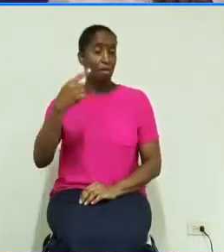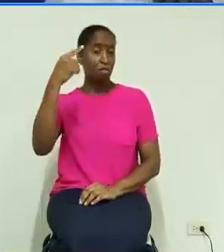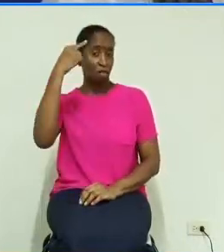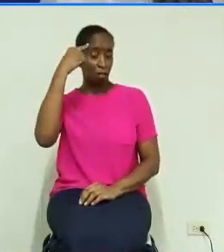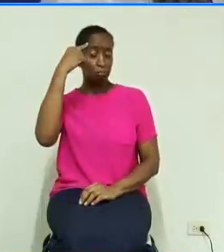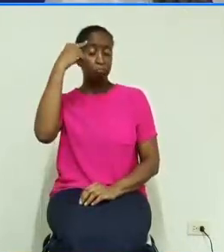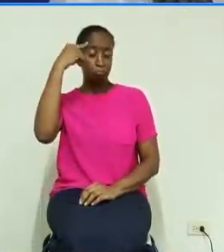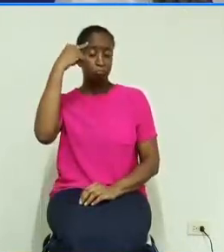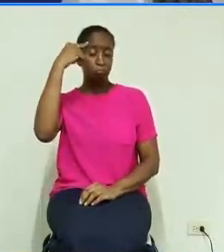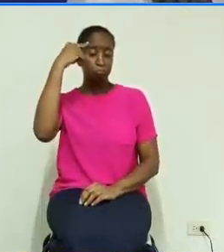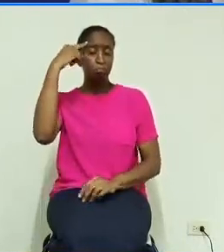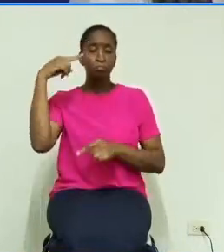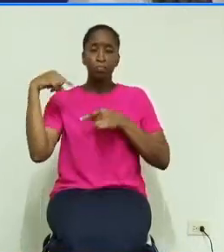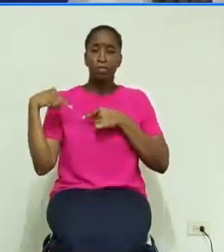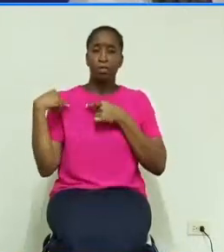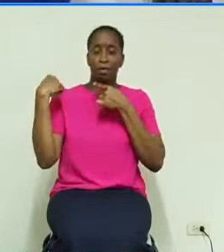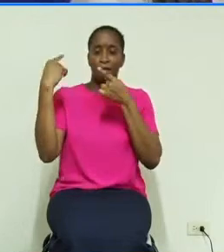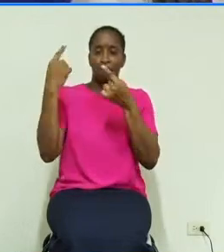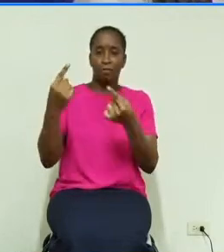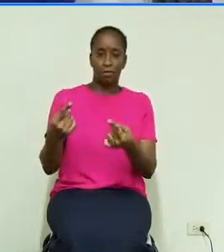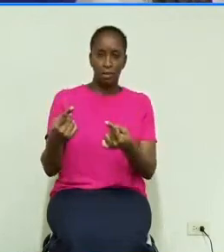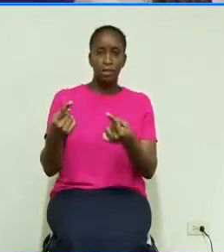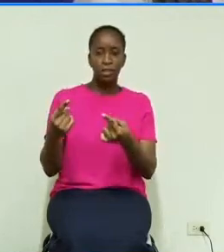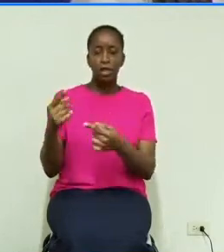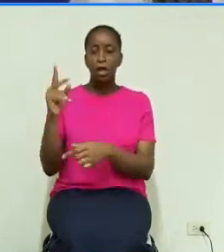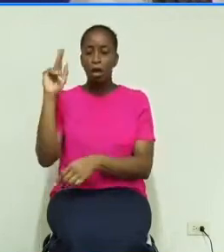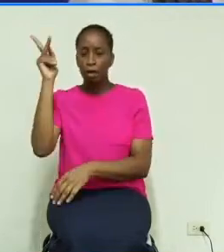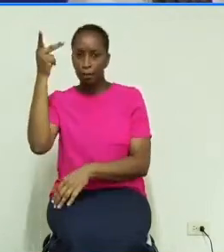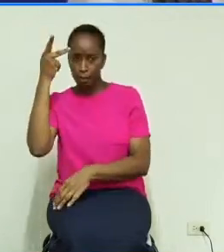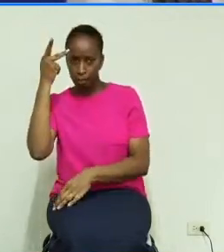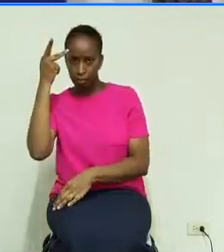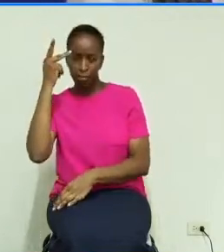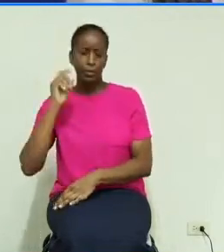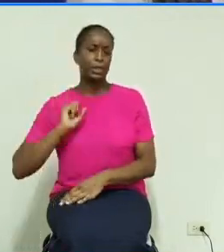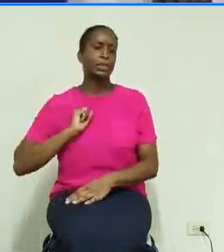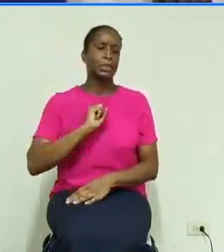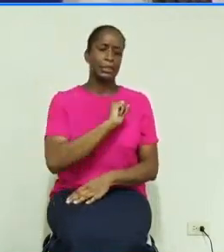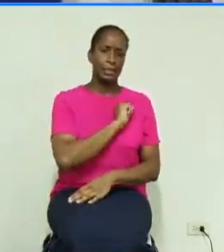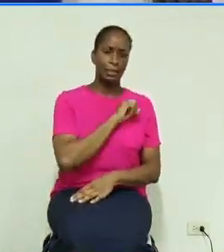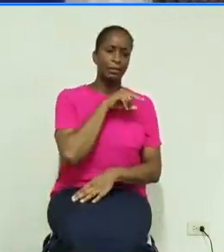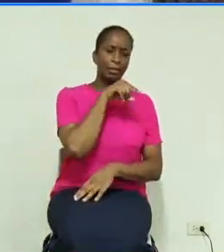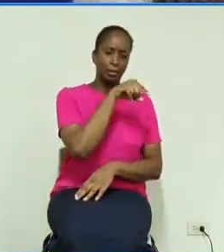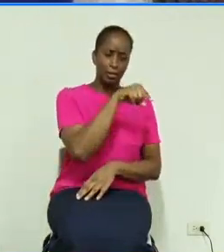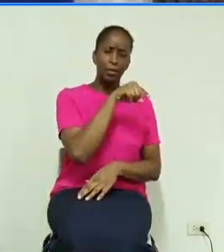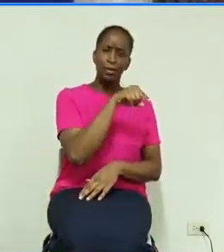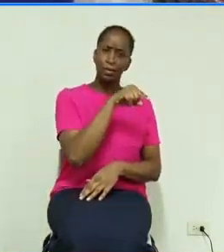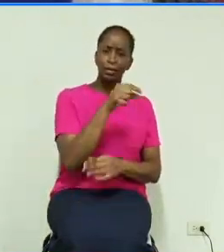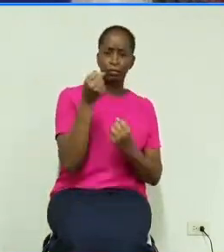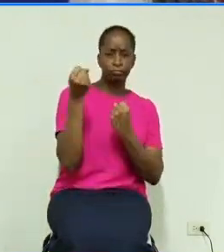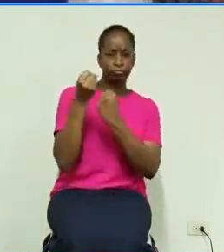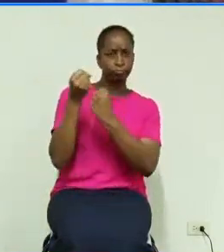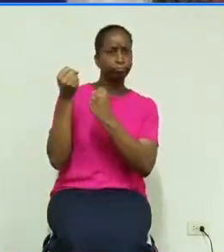structure by allowing the government of the day to bring into the